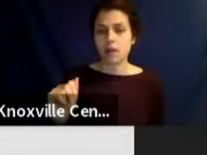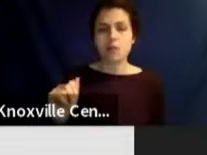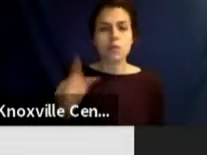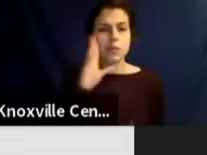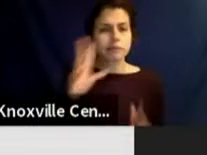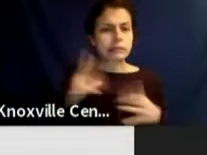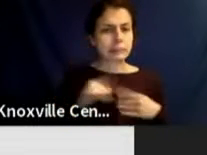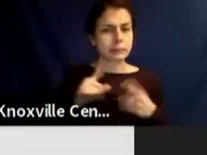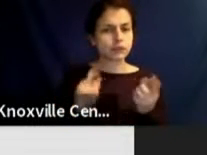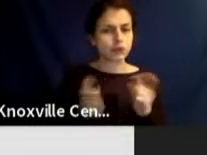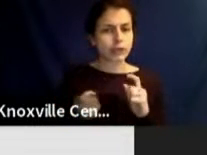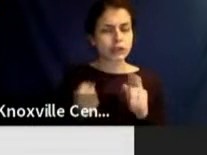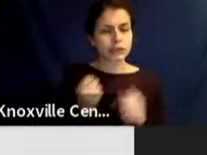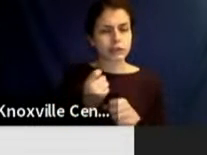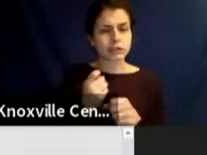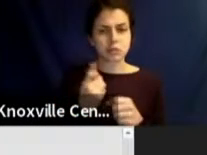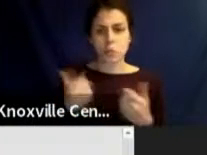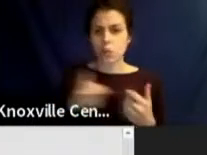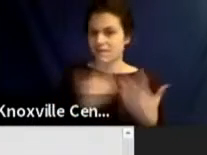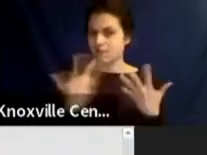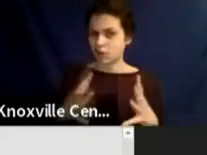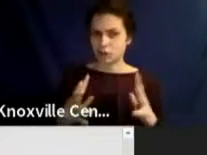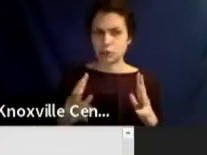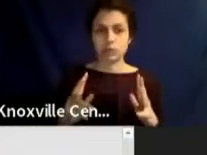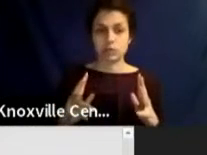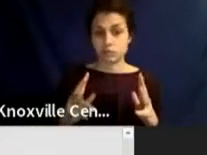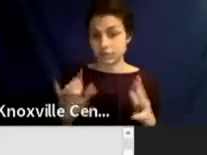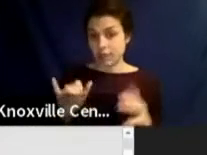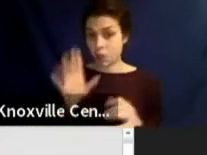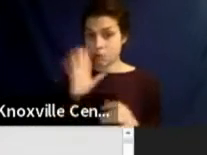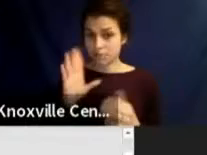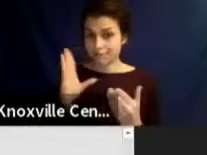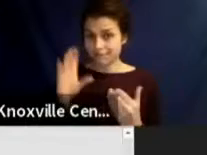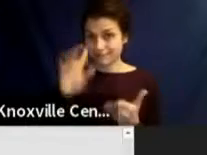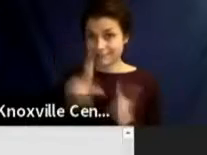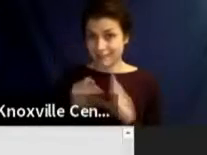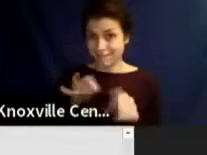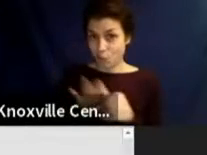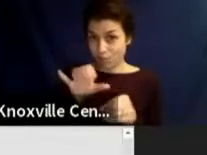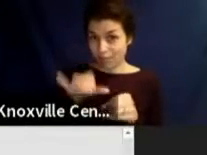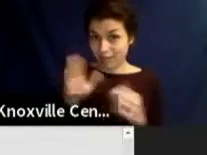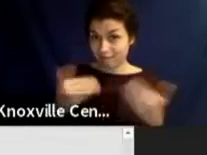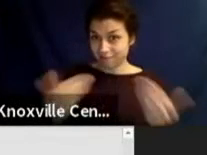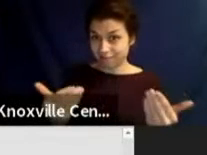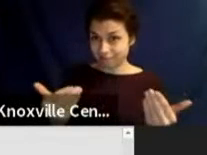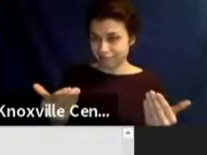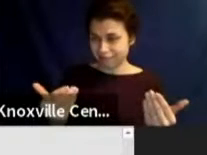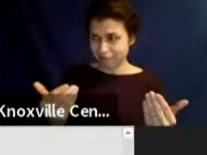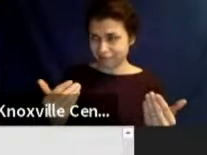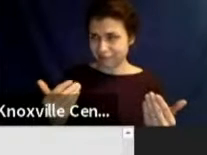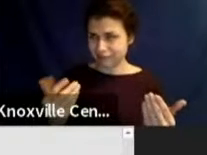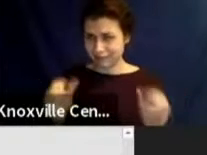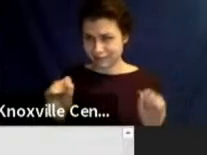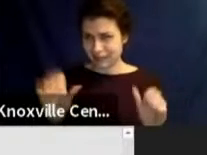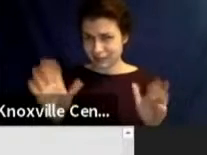as what we intend to vote on. Thank you. I guess I asked that question for myself.